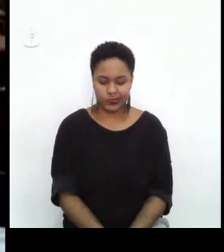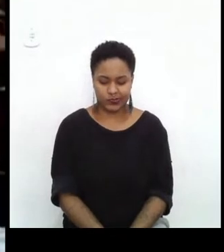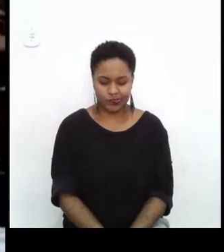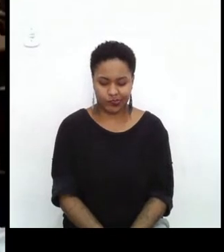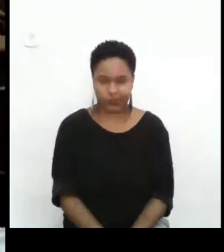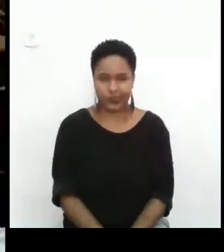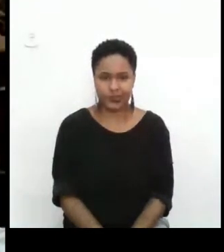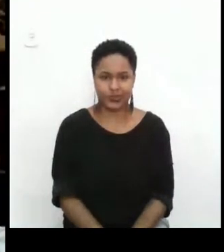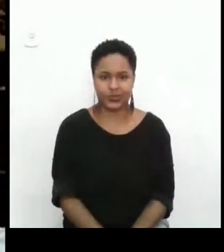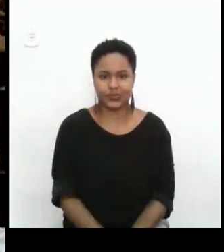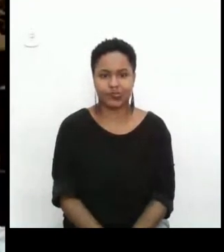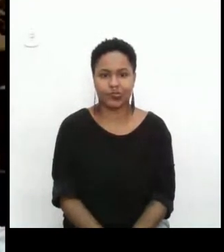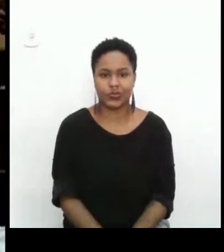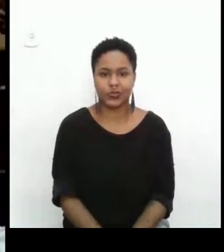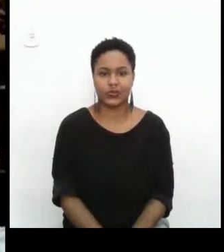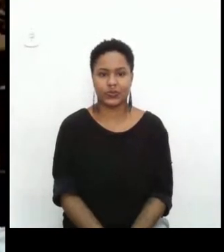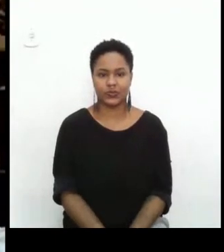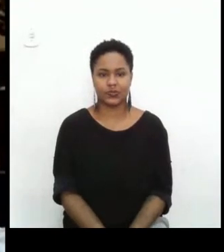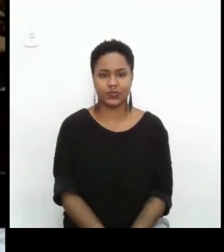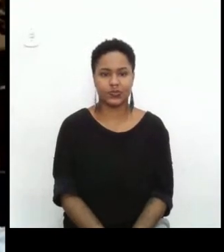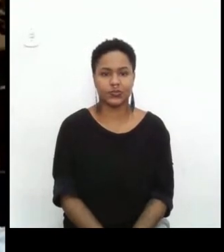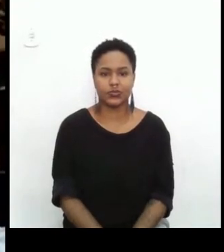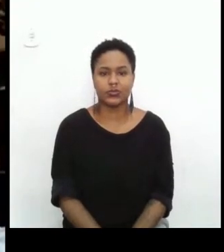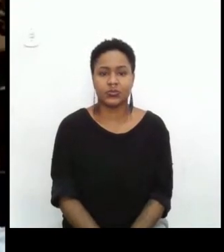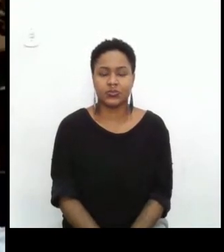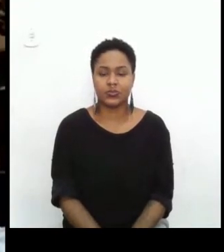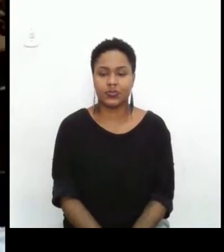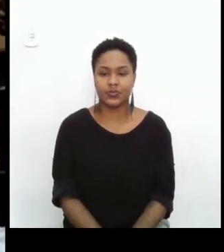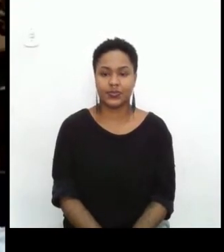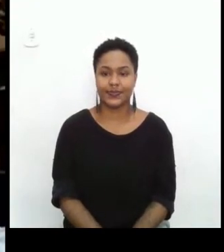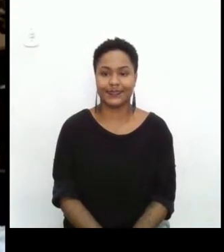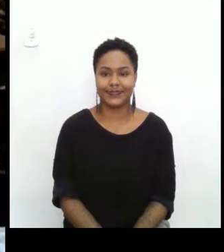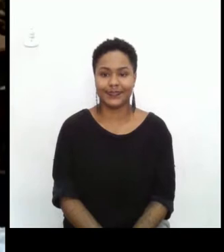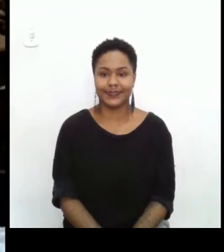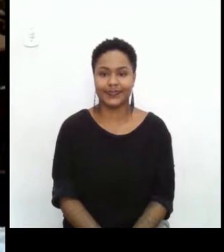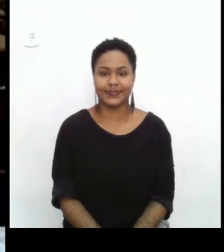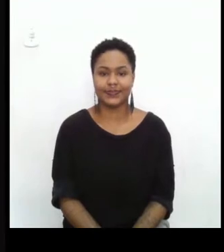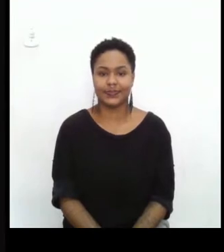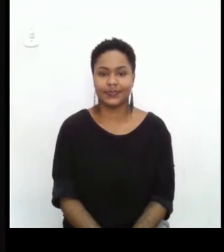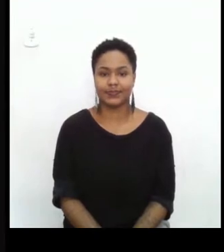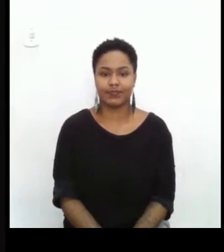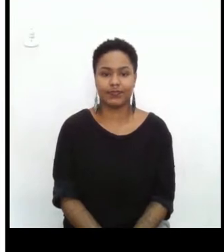E aí E aí